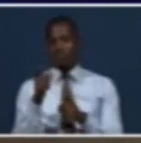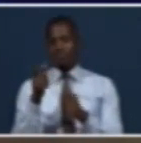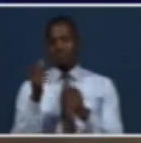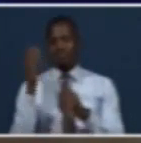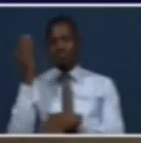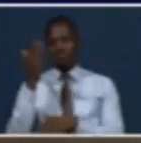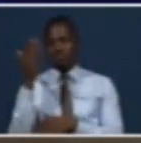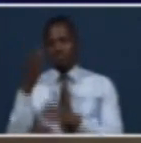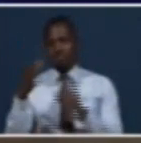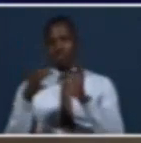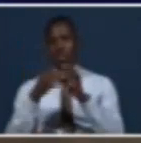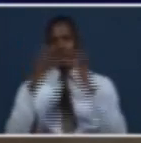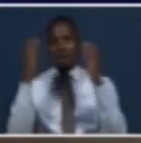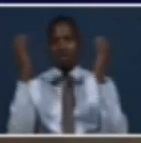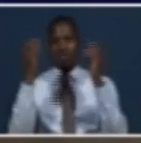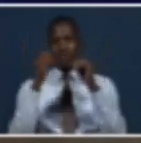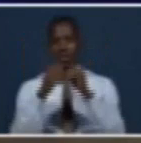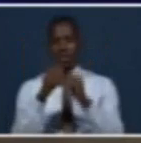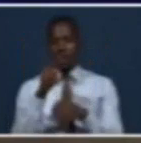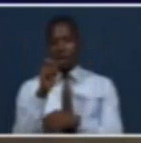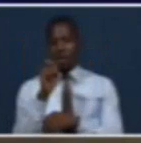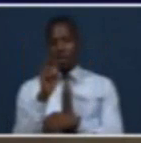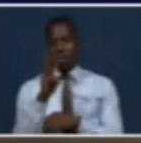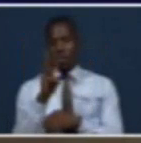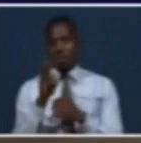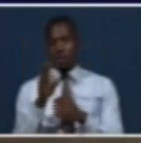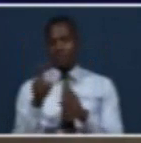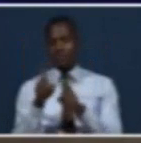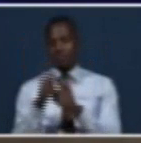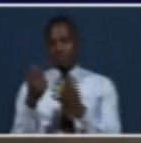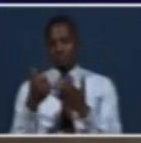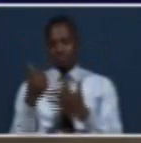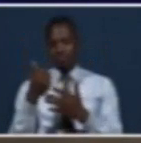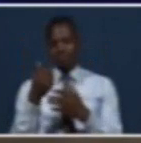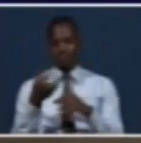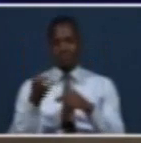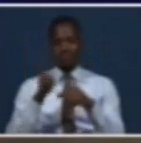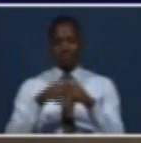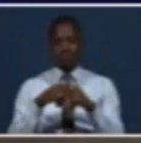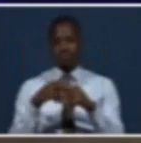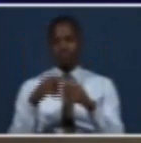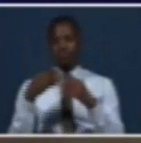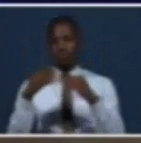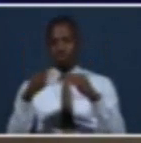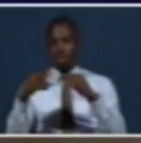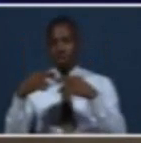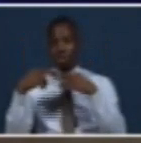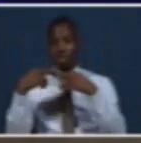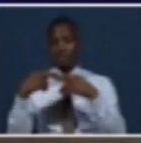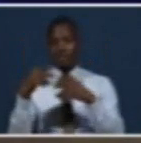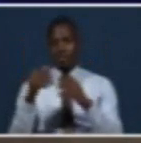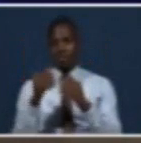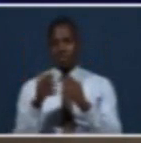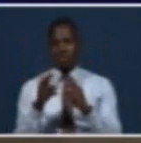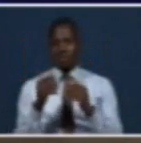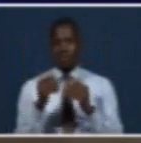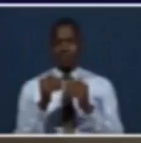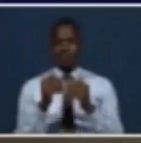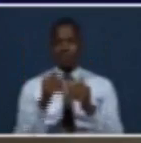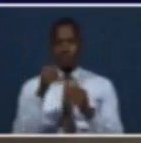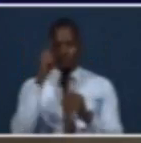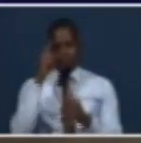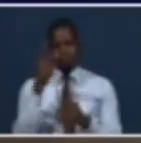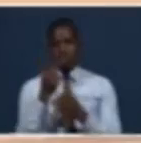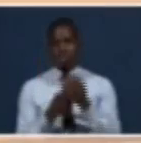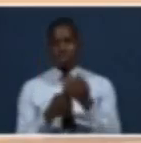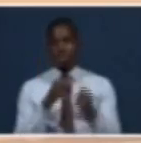a joint conference in Norway, the two leaders were upbeat that increasing trade relations was the way to go for mutual